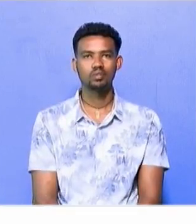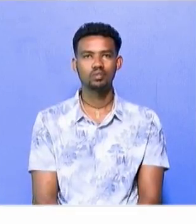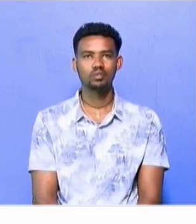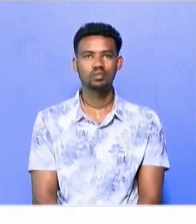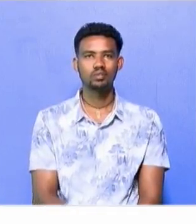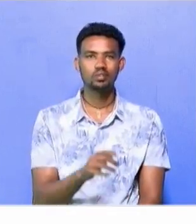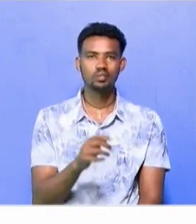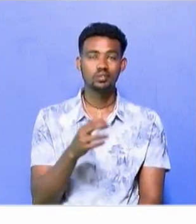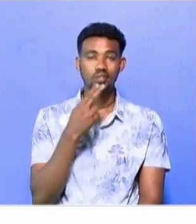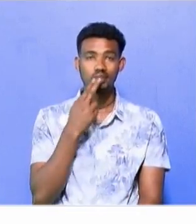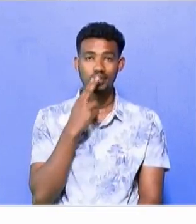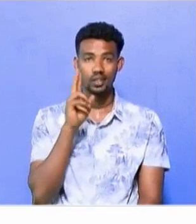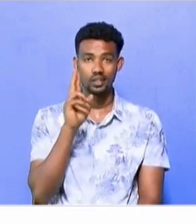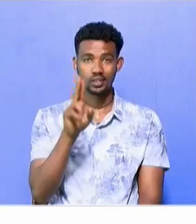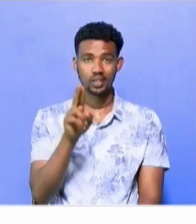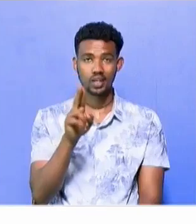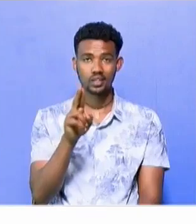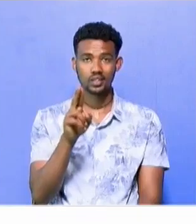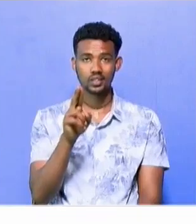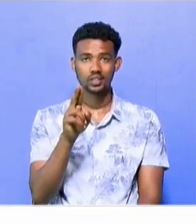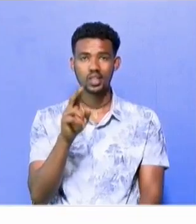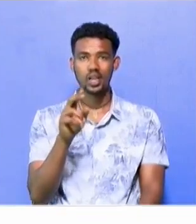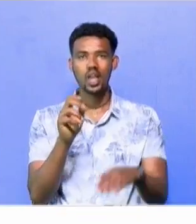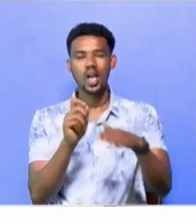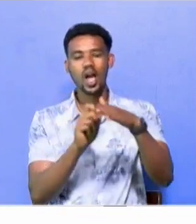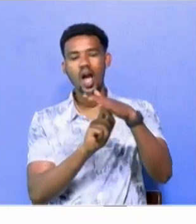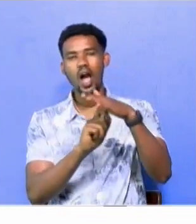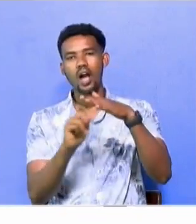This is the instruction. Underline